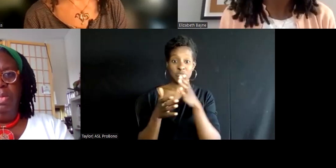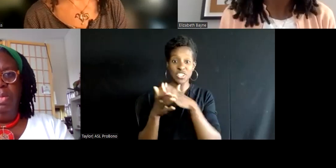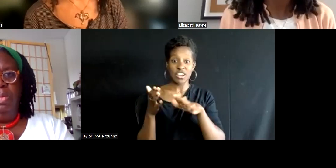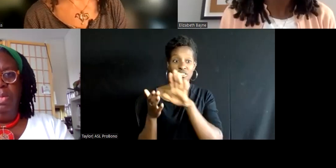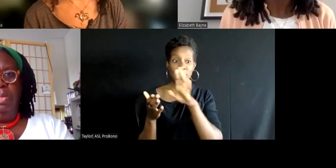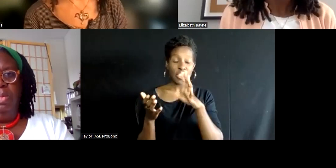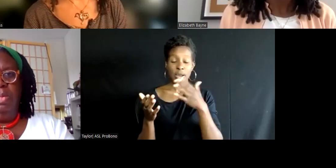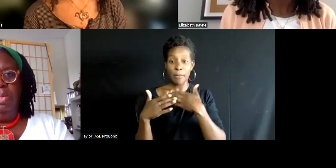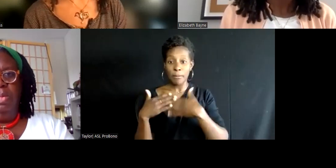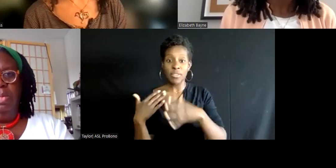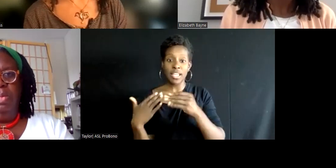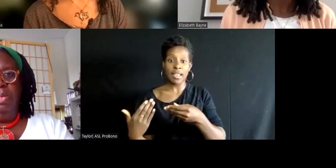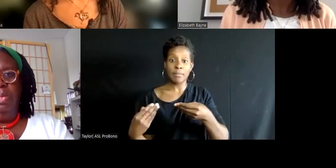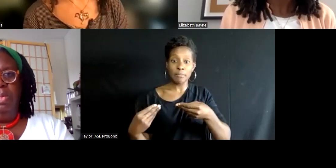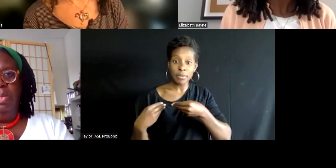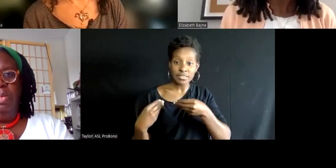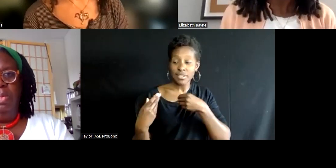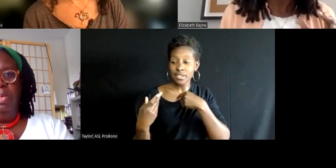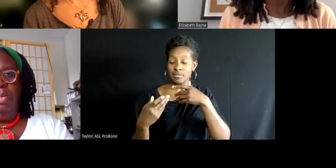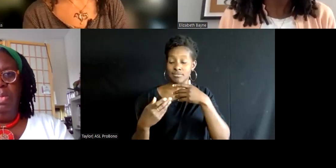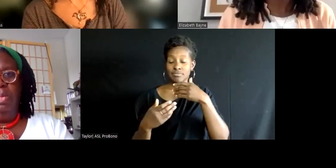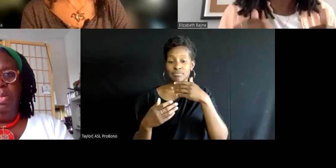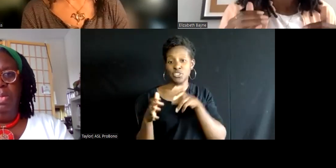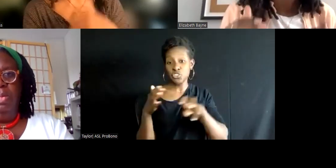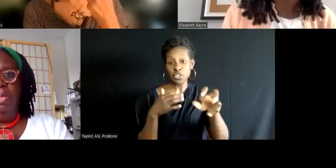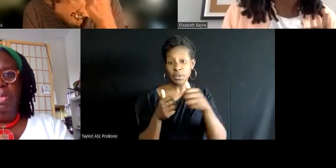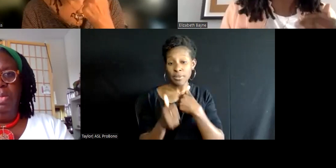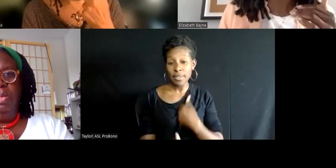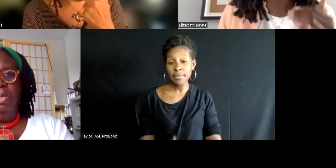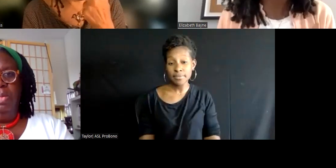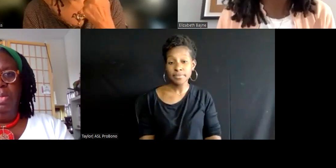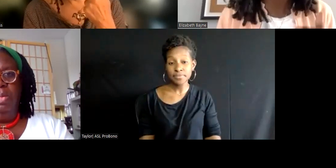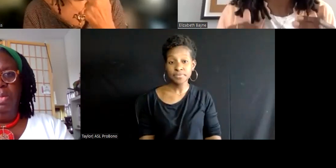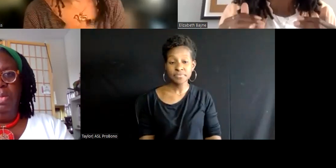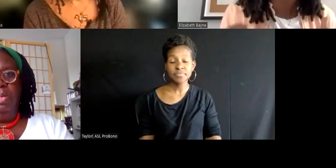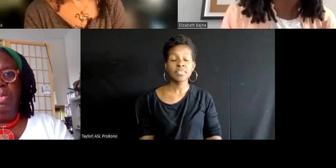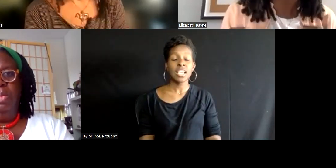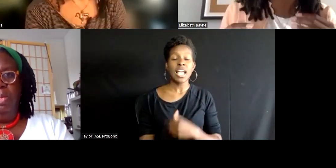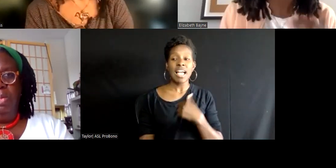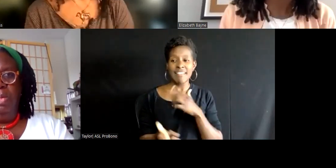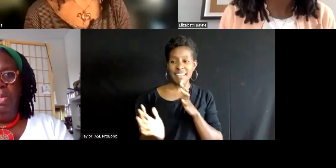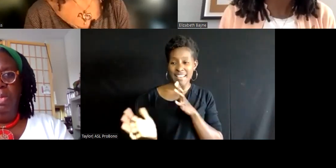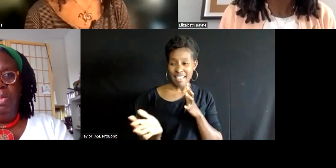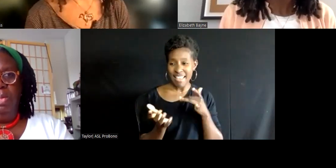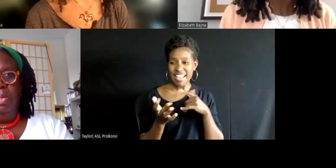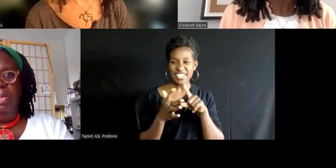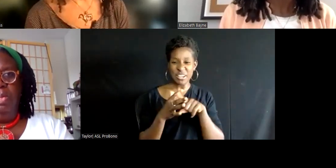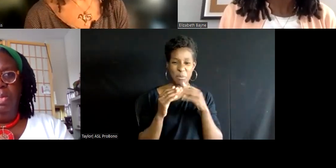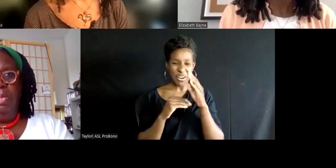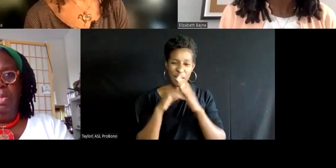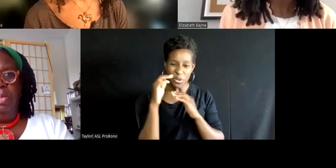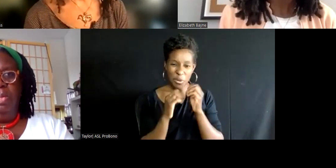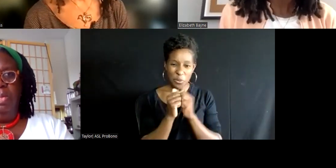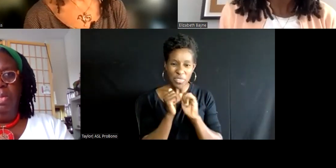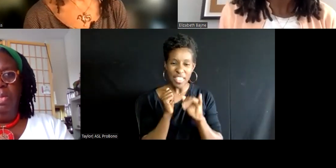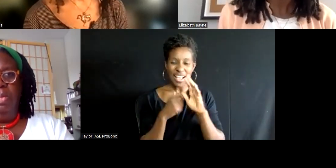with me. And that kind of got me a little bit more acclimated and more comfortable with the conversation. And